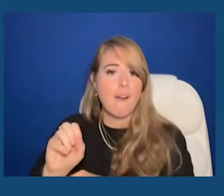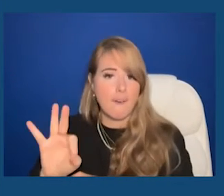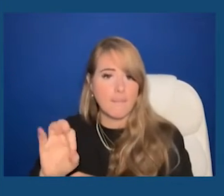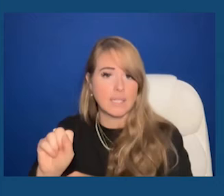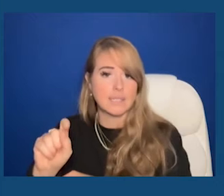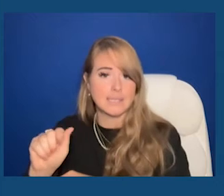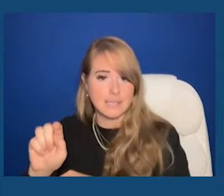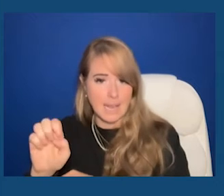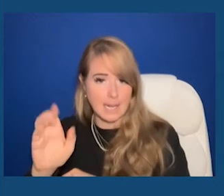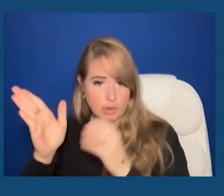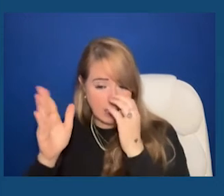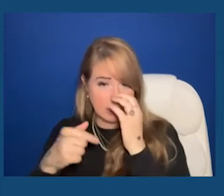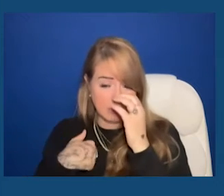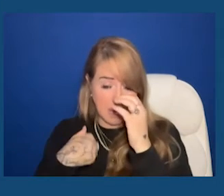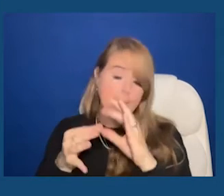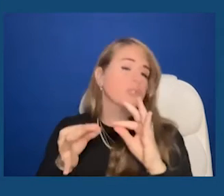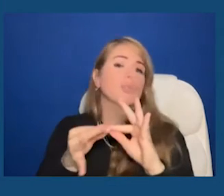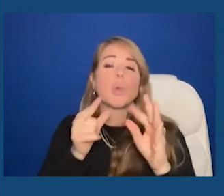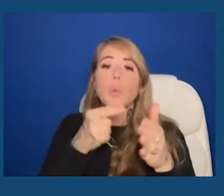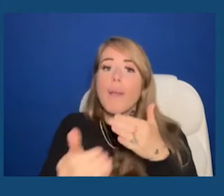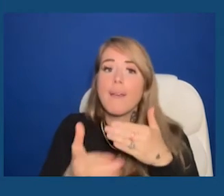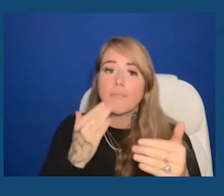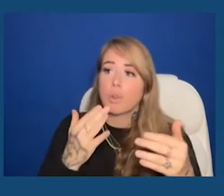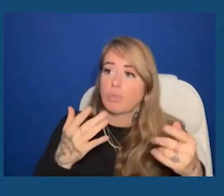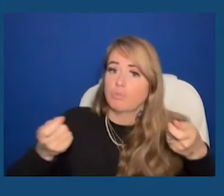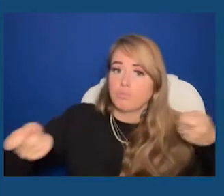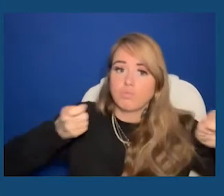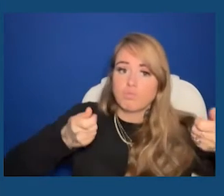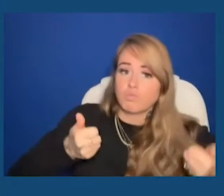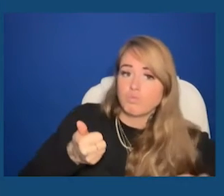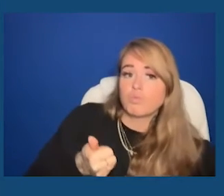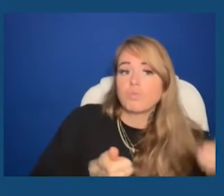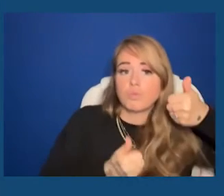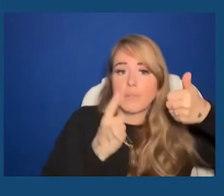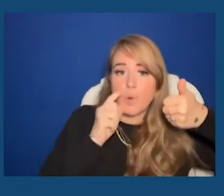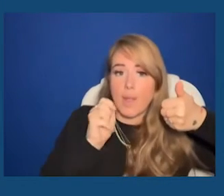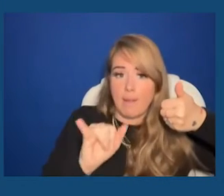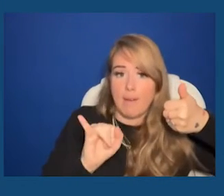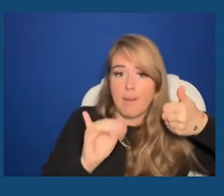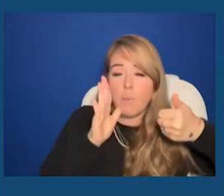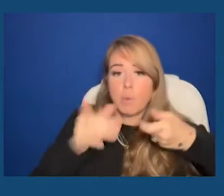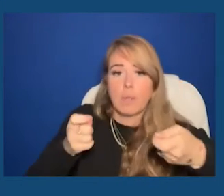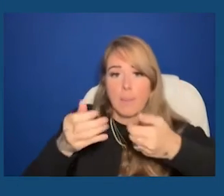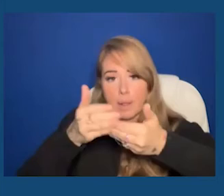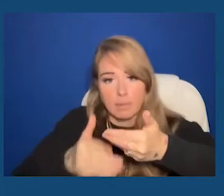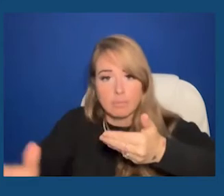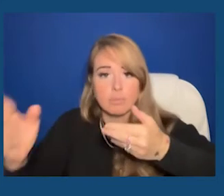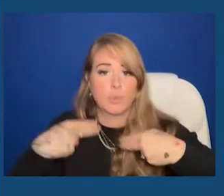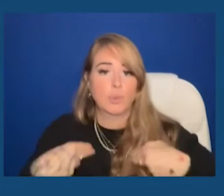dominates AI will dominate the next era of human history.